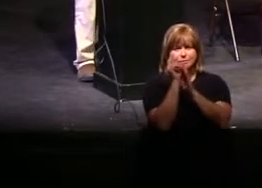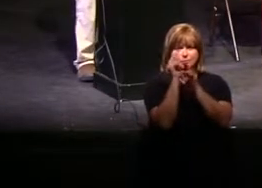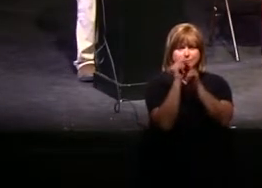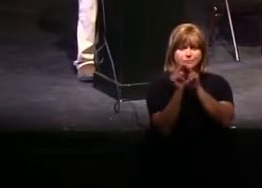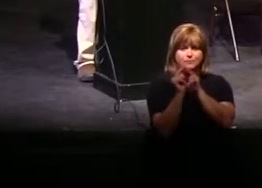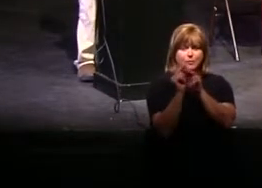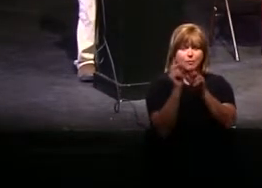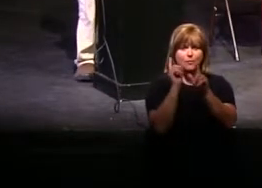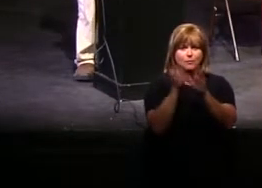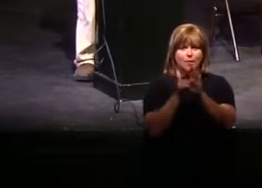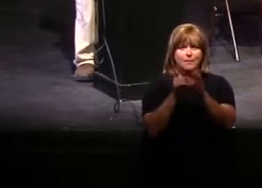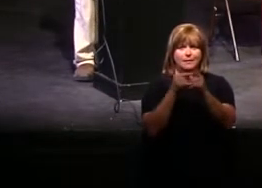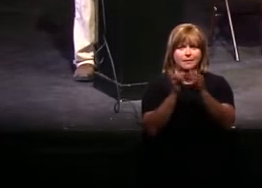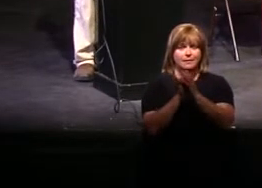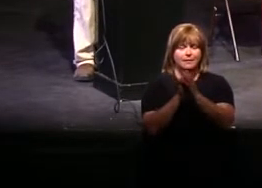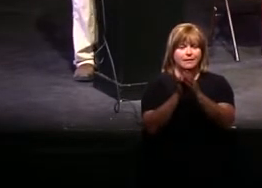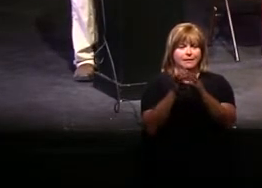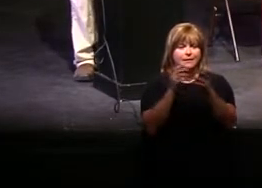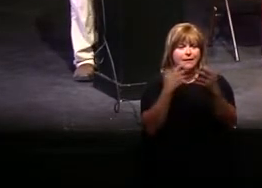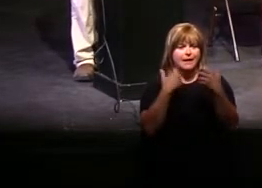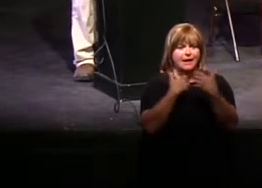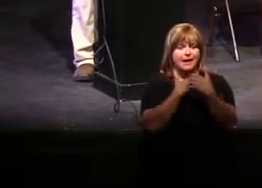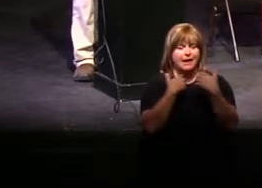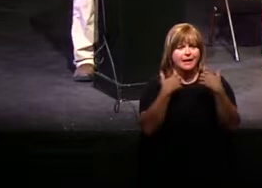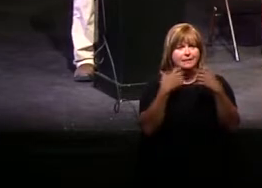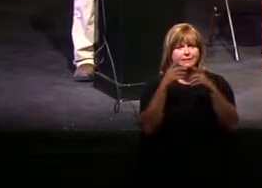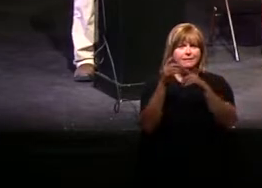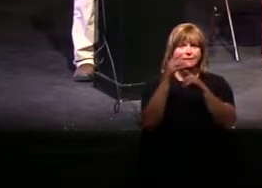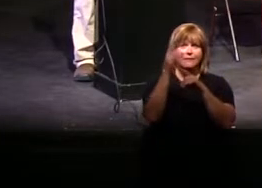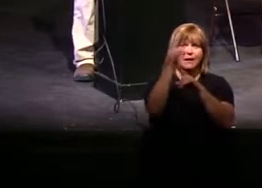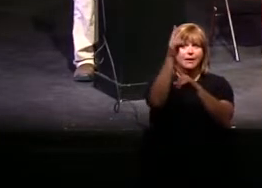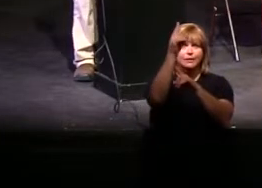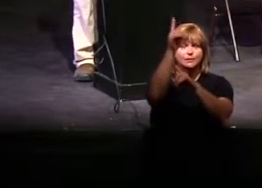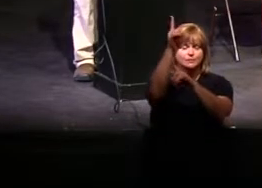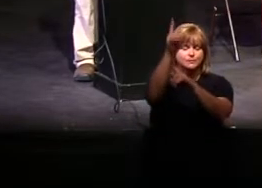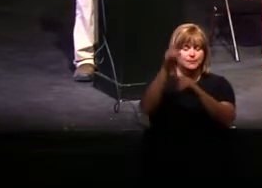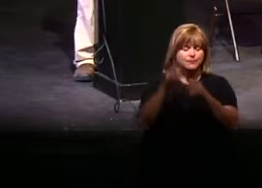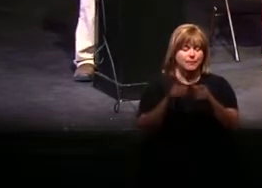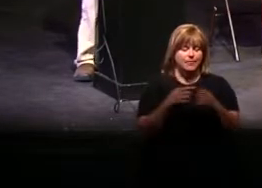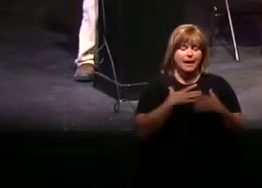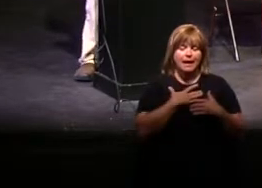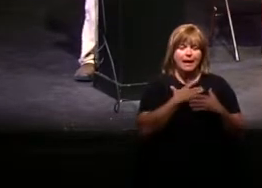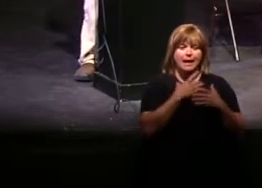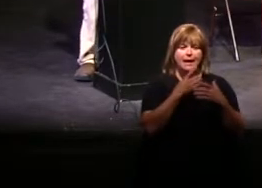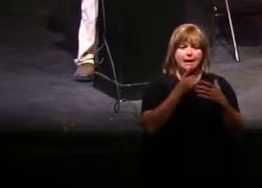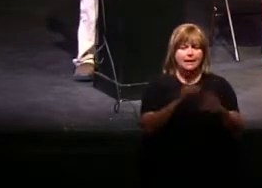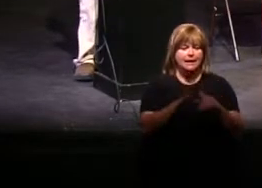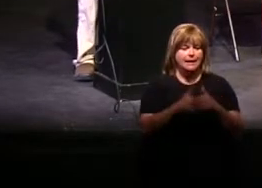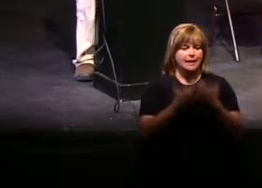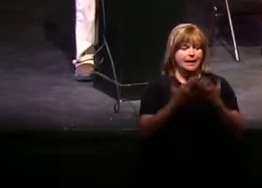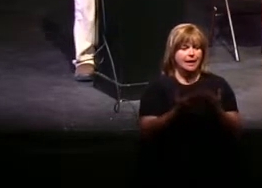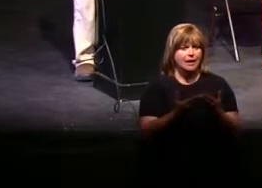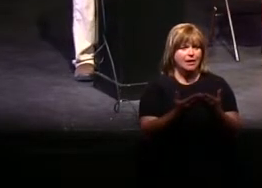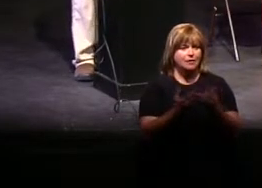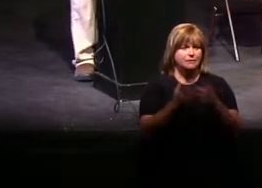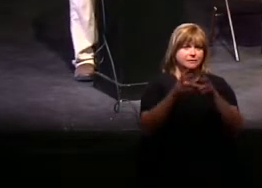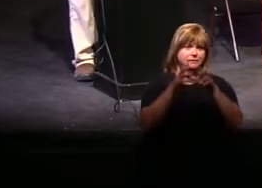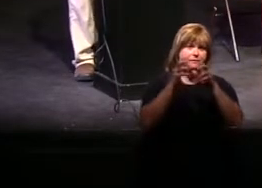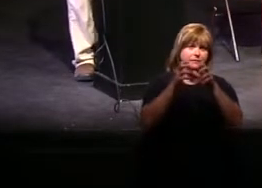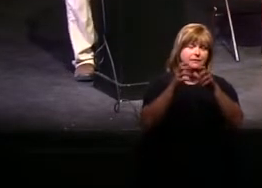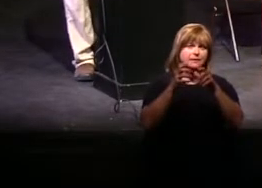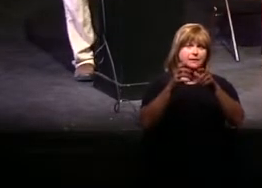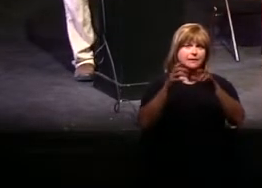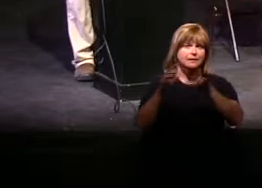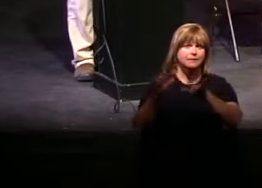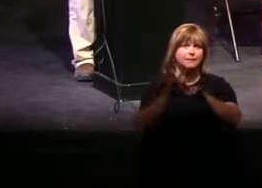stretches, the plush animal tails of fires. I like how the stiffness rouses the birds right up